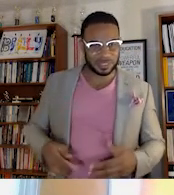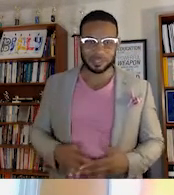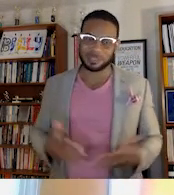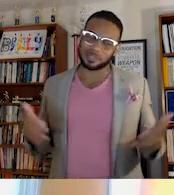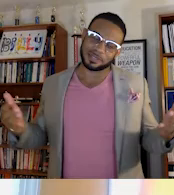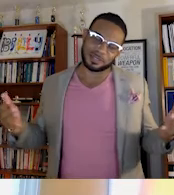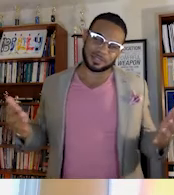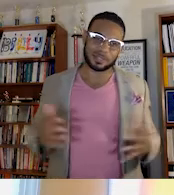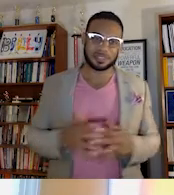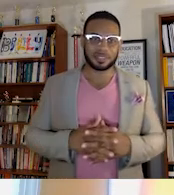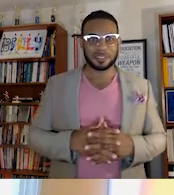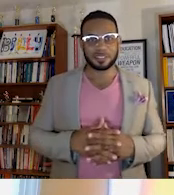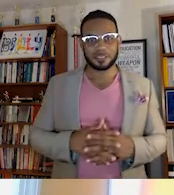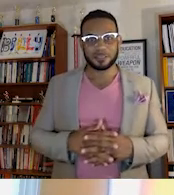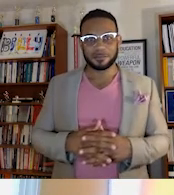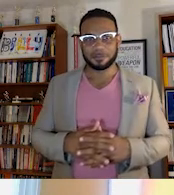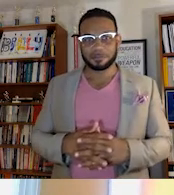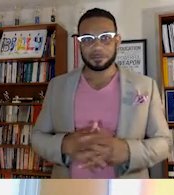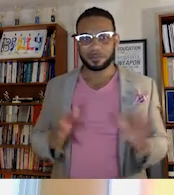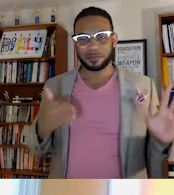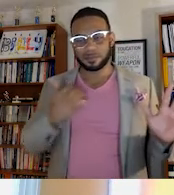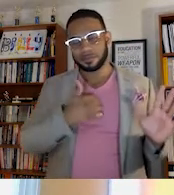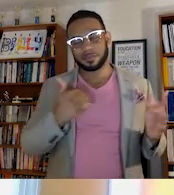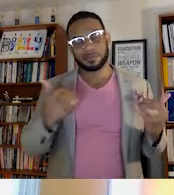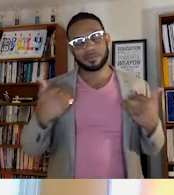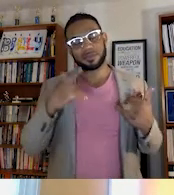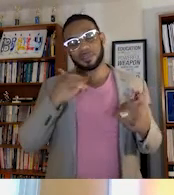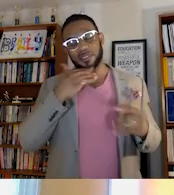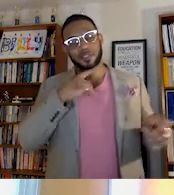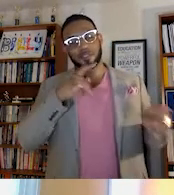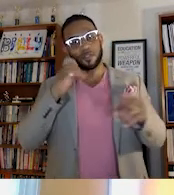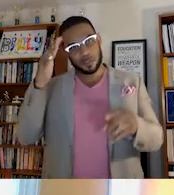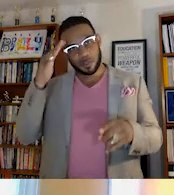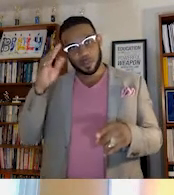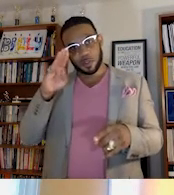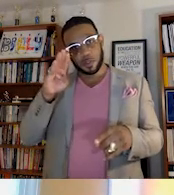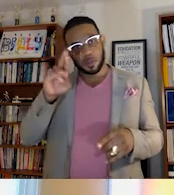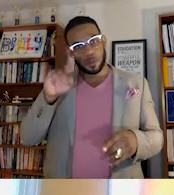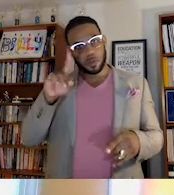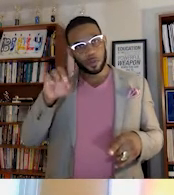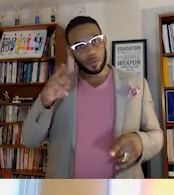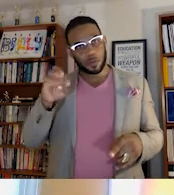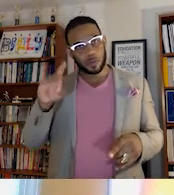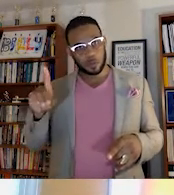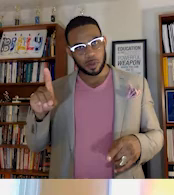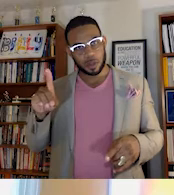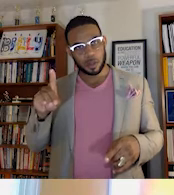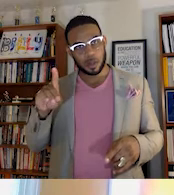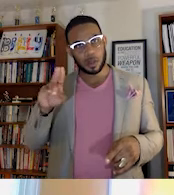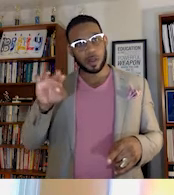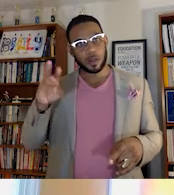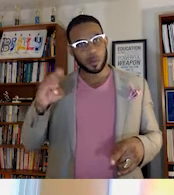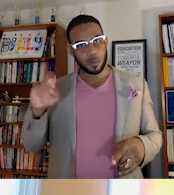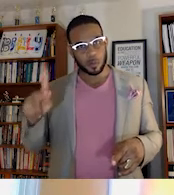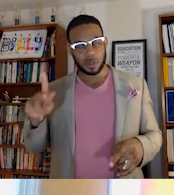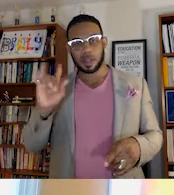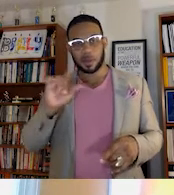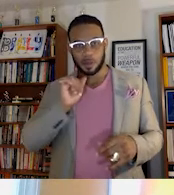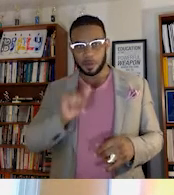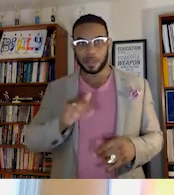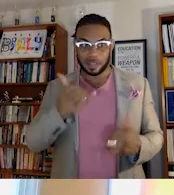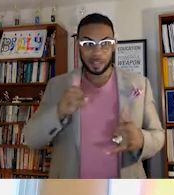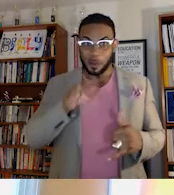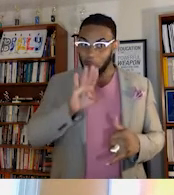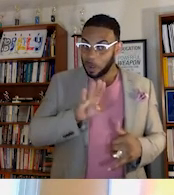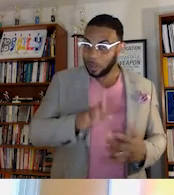Don't do that. Don't jump on that. For those who know, Bushwick Ridgewood is where I'm at. Oh, you're in Bushwick? Okay. That's still